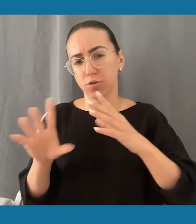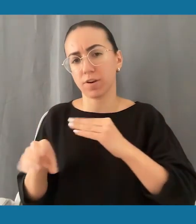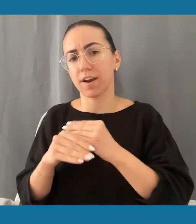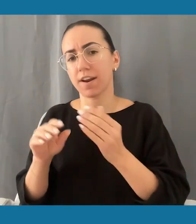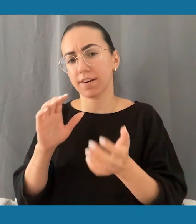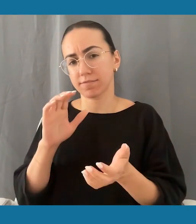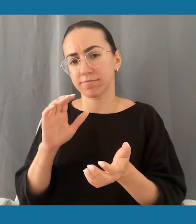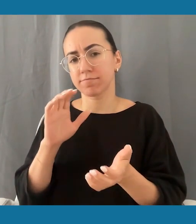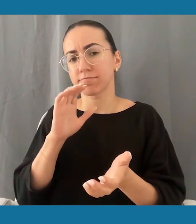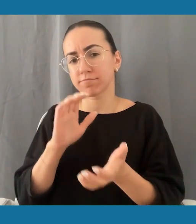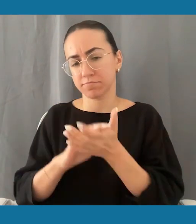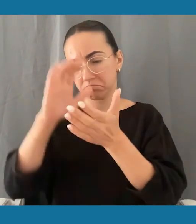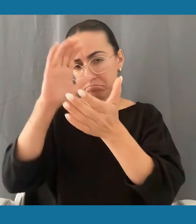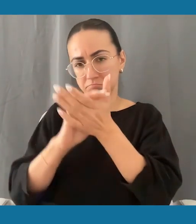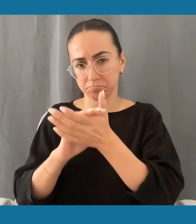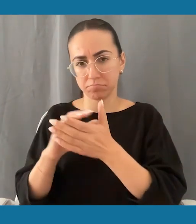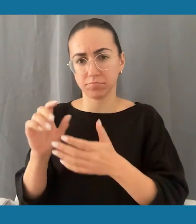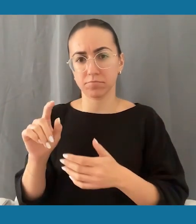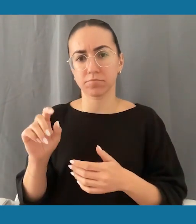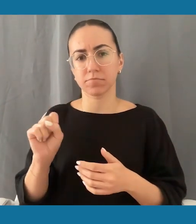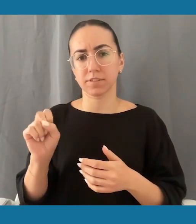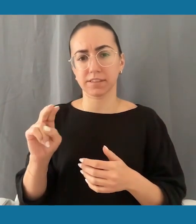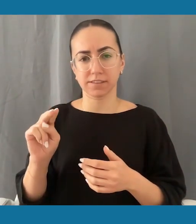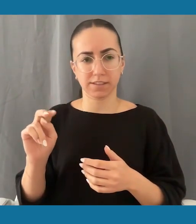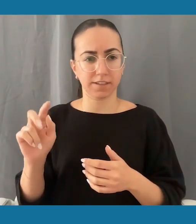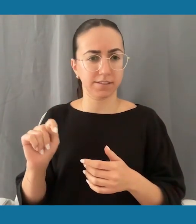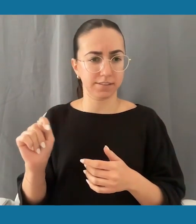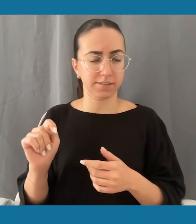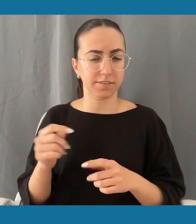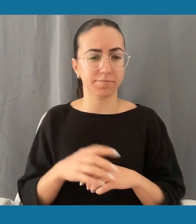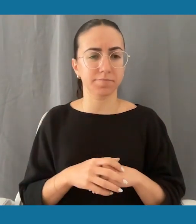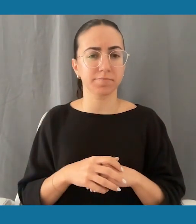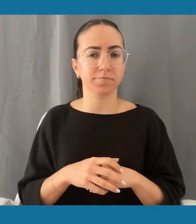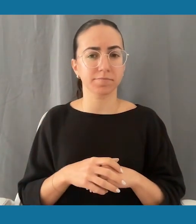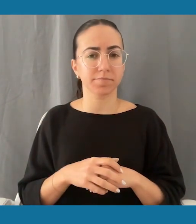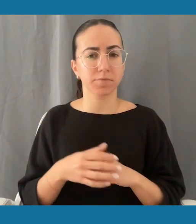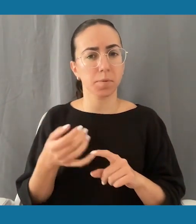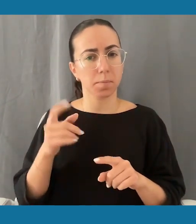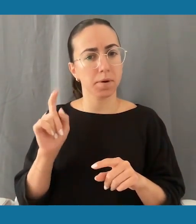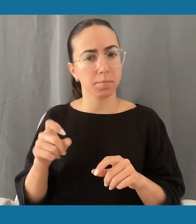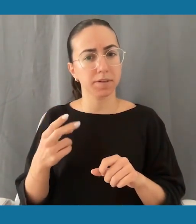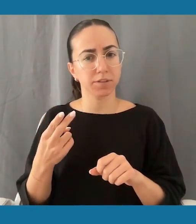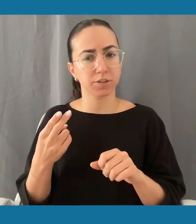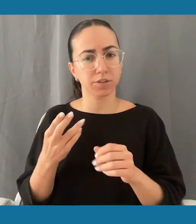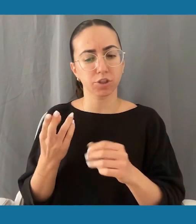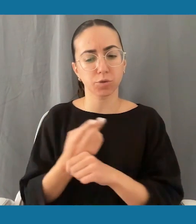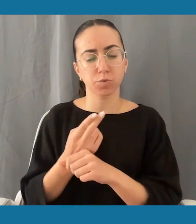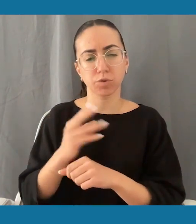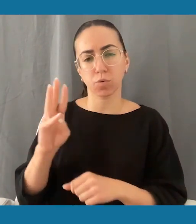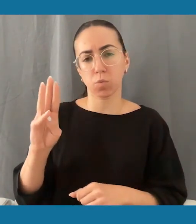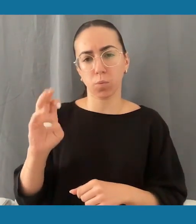spousal SNTs being that you cannot do it in a revocable trust. You must do it through your will.